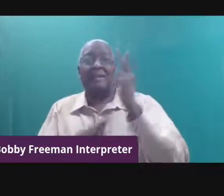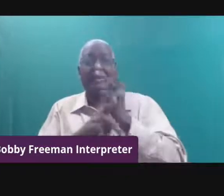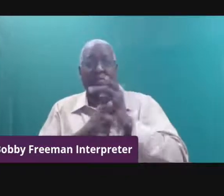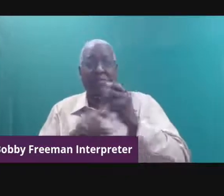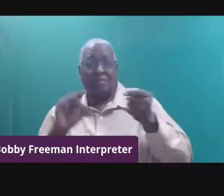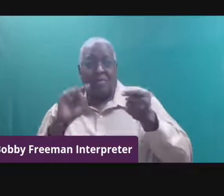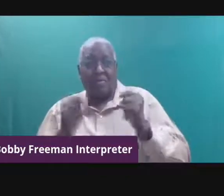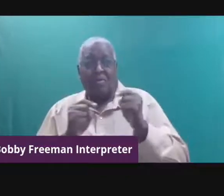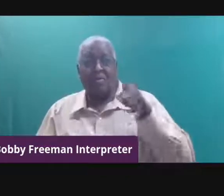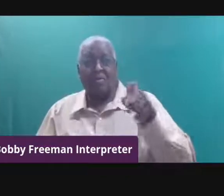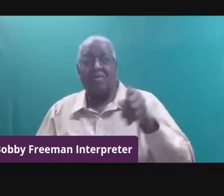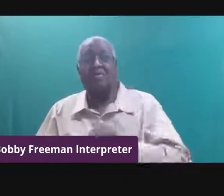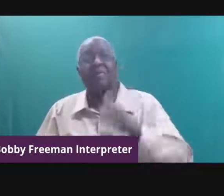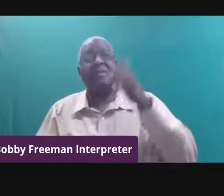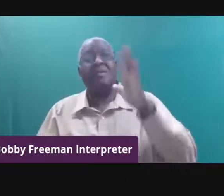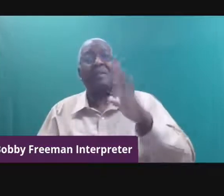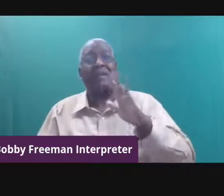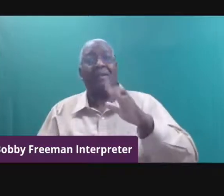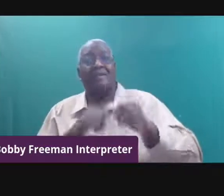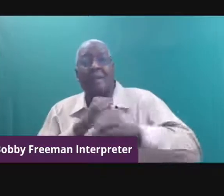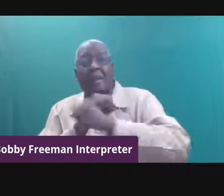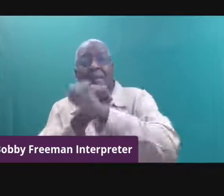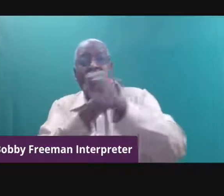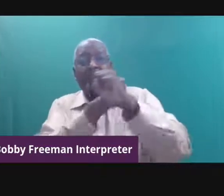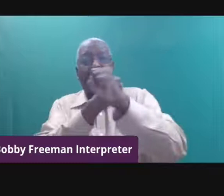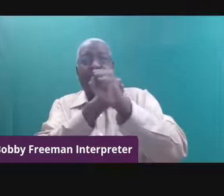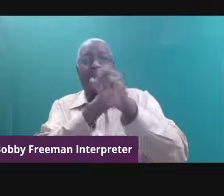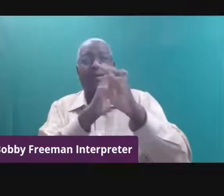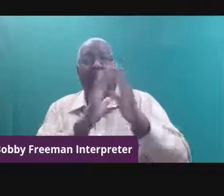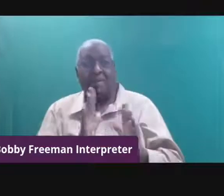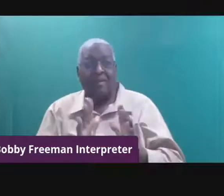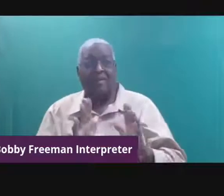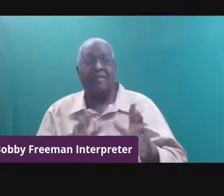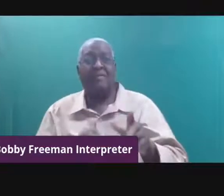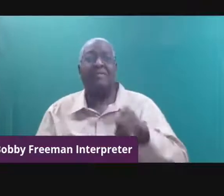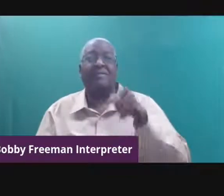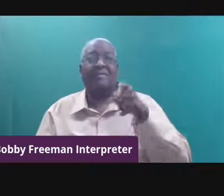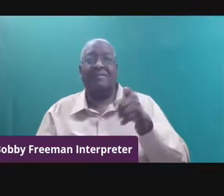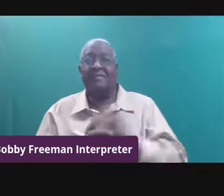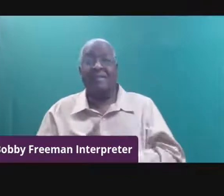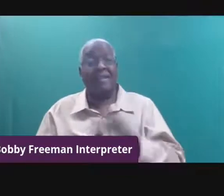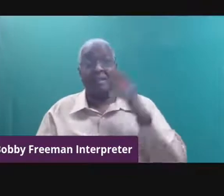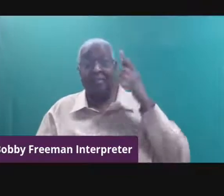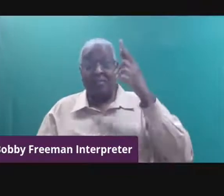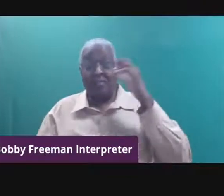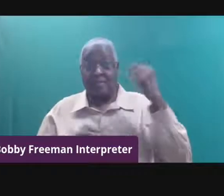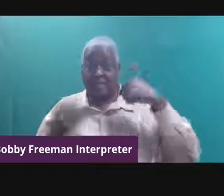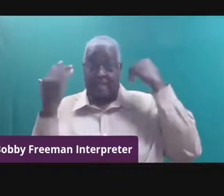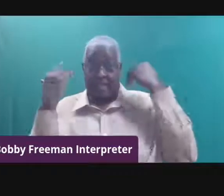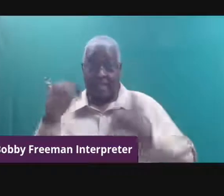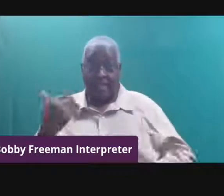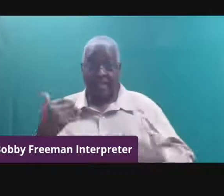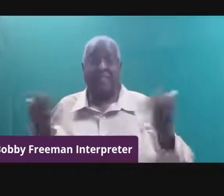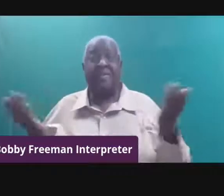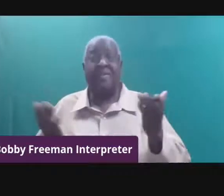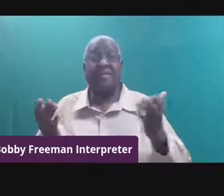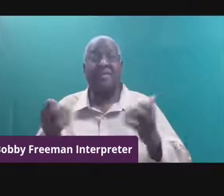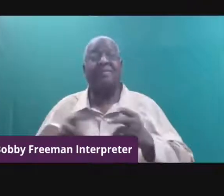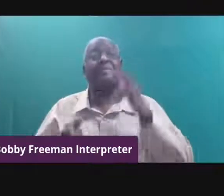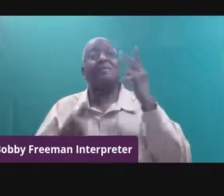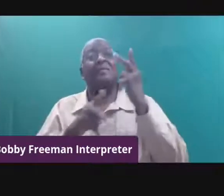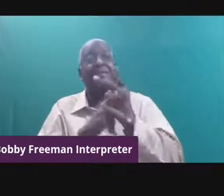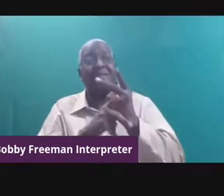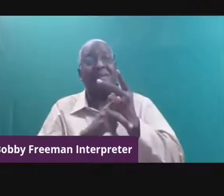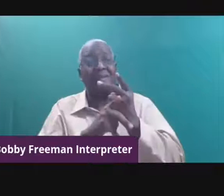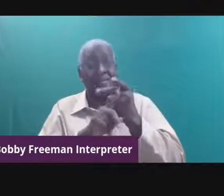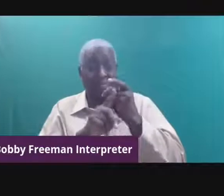from wiping you out. God is the keeper. Oh man, that's the reason I'm here. Oh, to be kept by J. Hey, that's